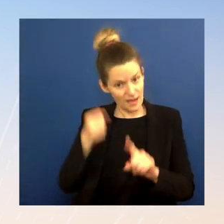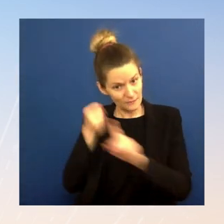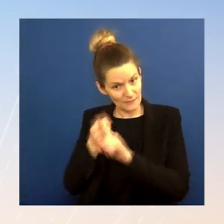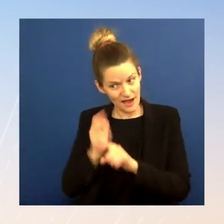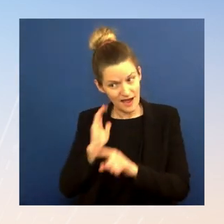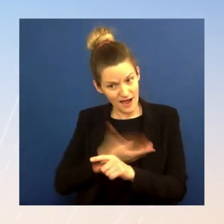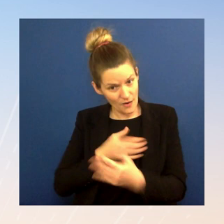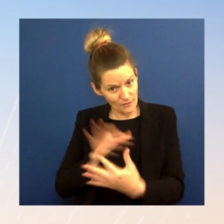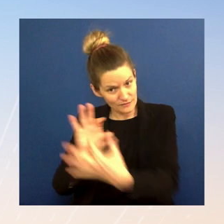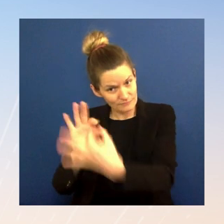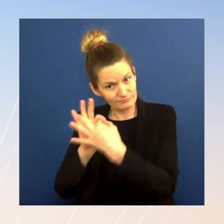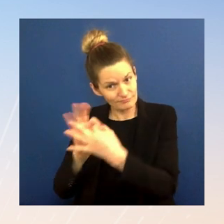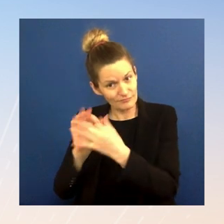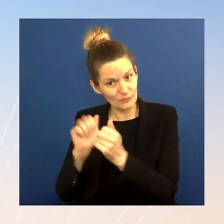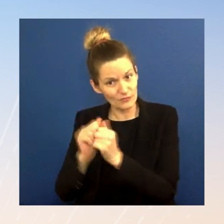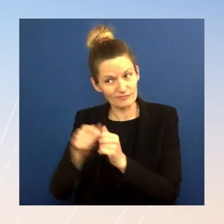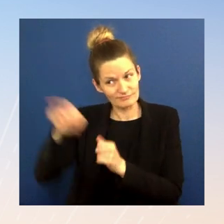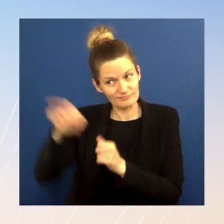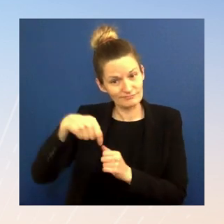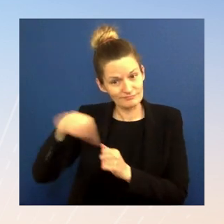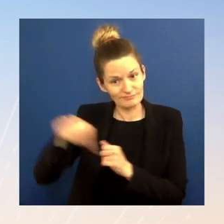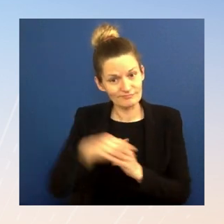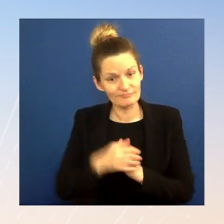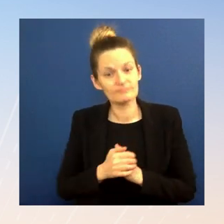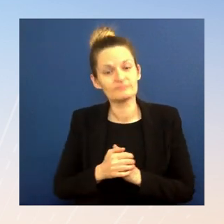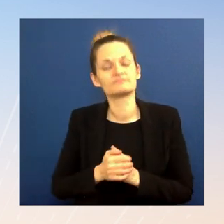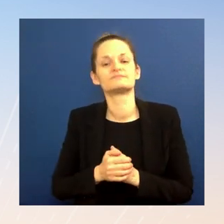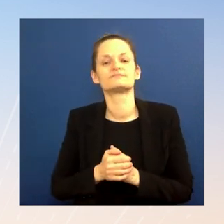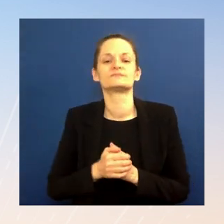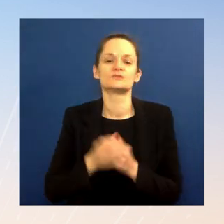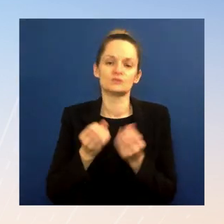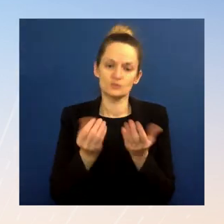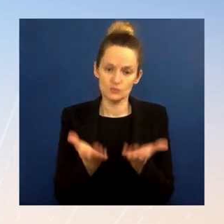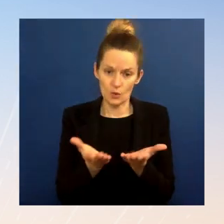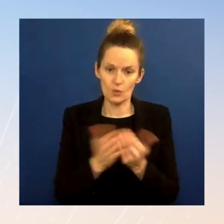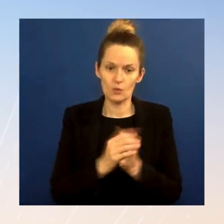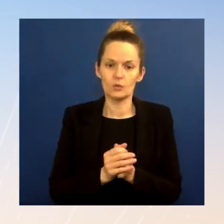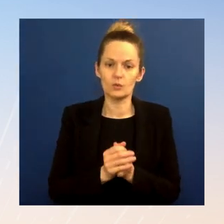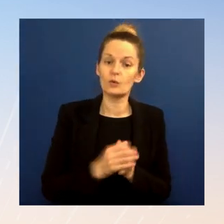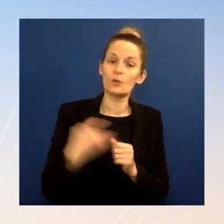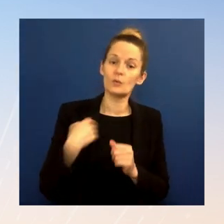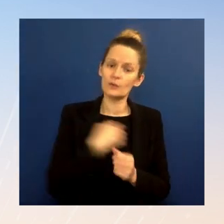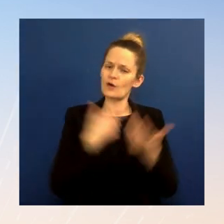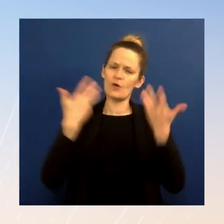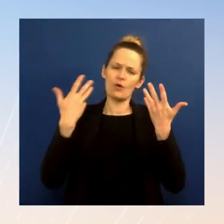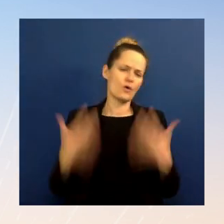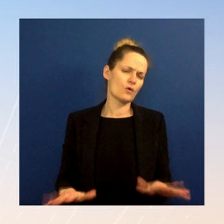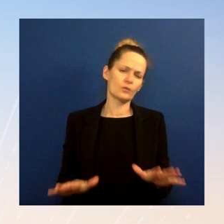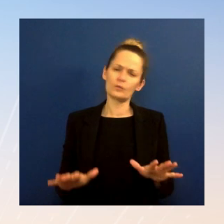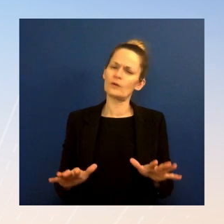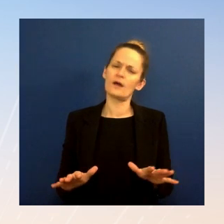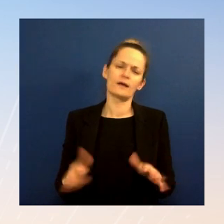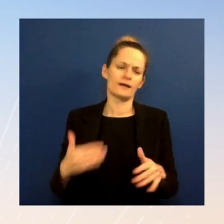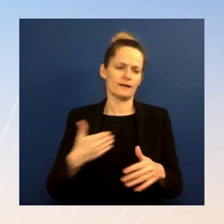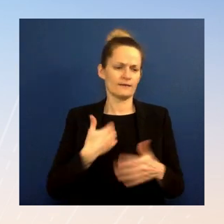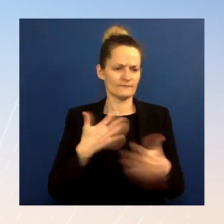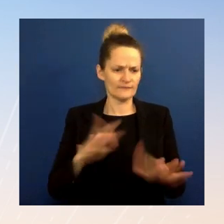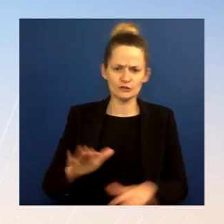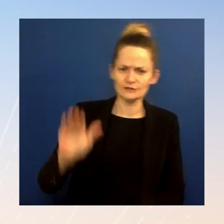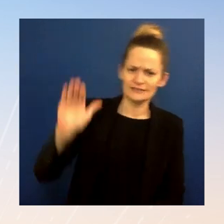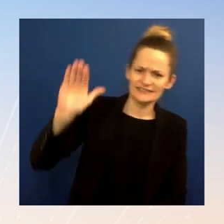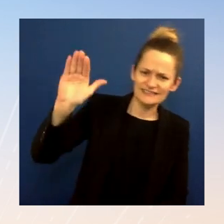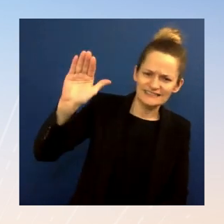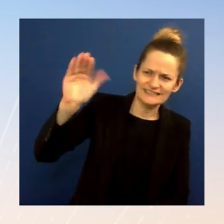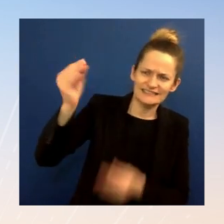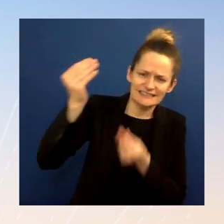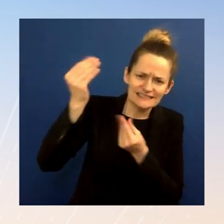this week, as we have made clear our deep concerns about China's alignment with Russia and the potential implications and consequences of that. So the